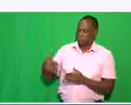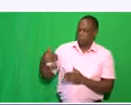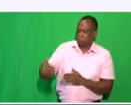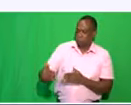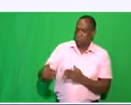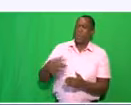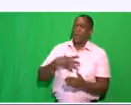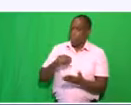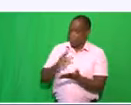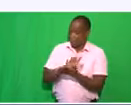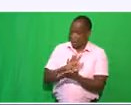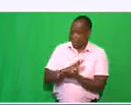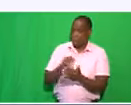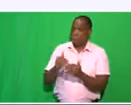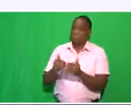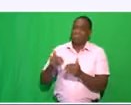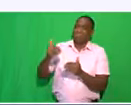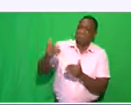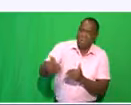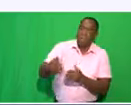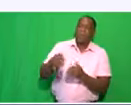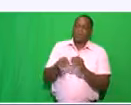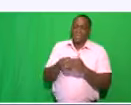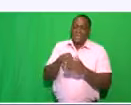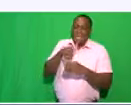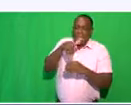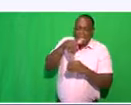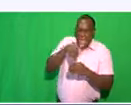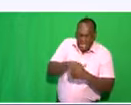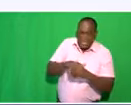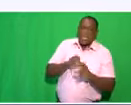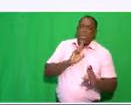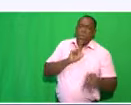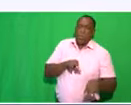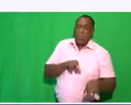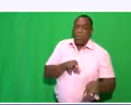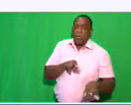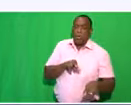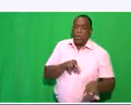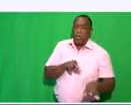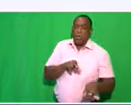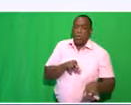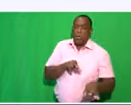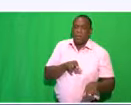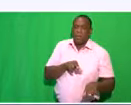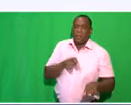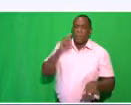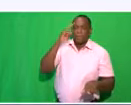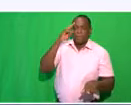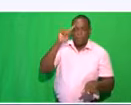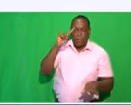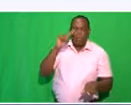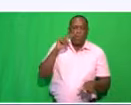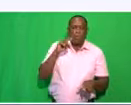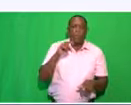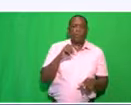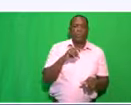1993, we go into an internal report on the placement in terms of the common entrance